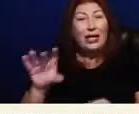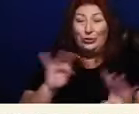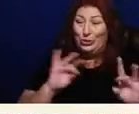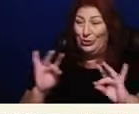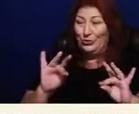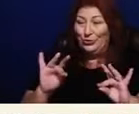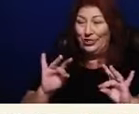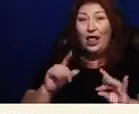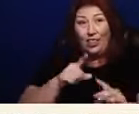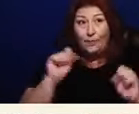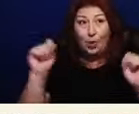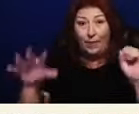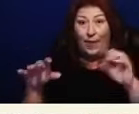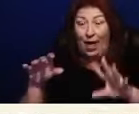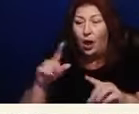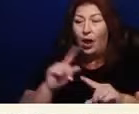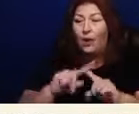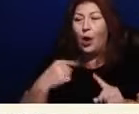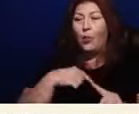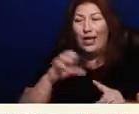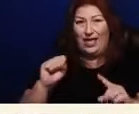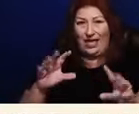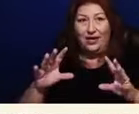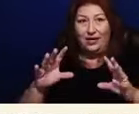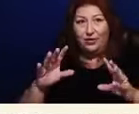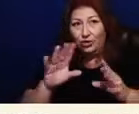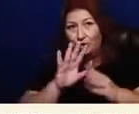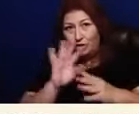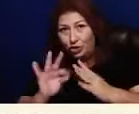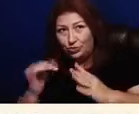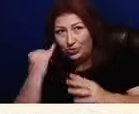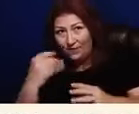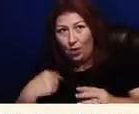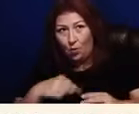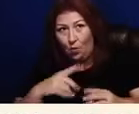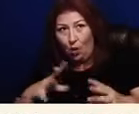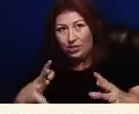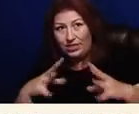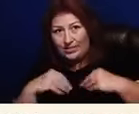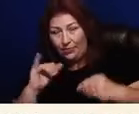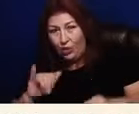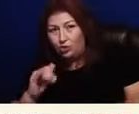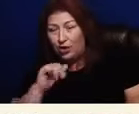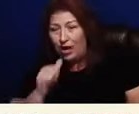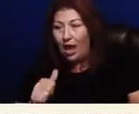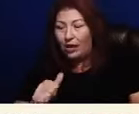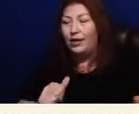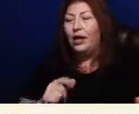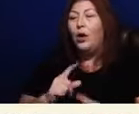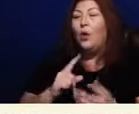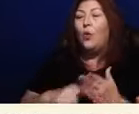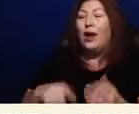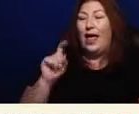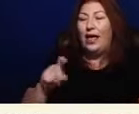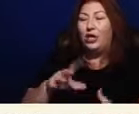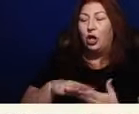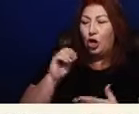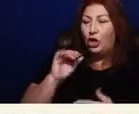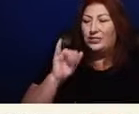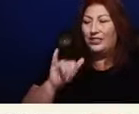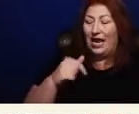out. We can choose whether we want to pick those up and put those on ourselves or not. And so what I've had to learn is that I get